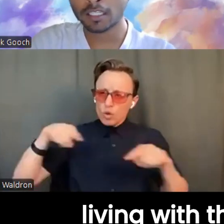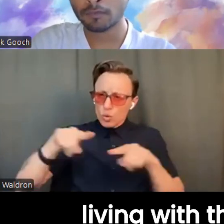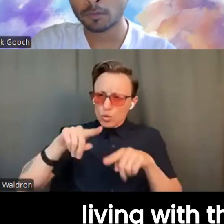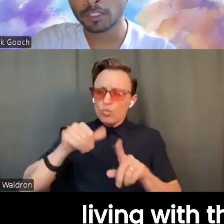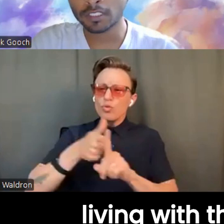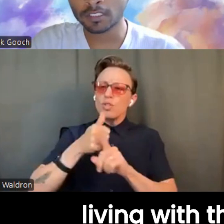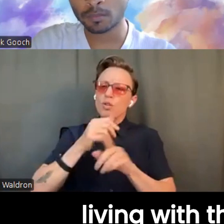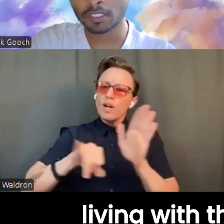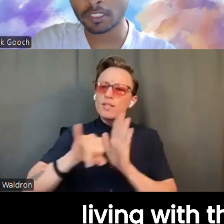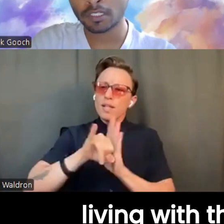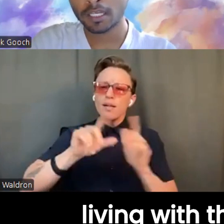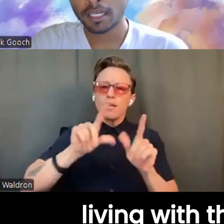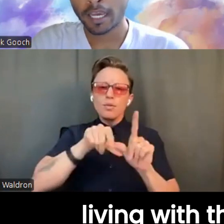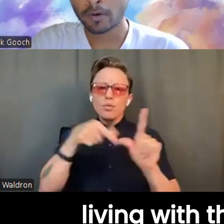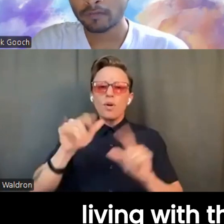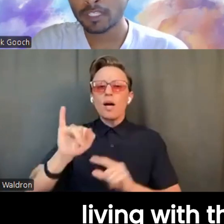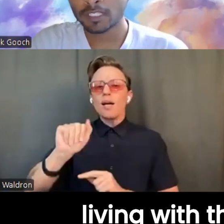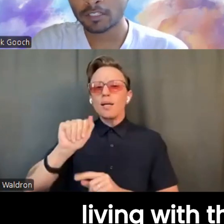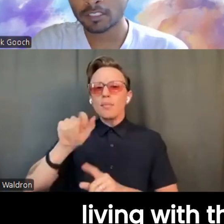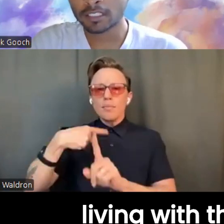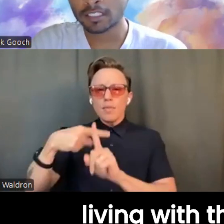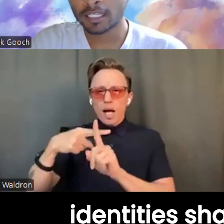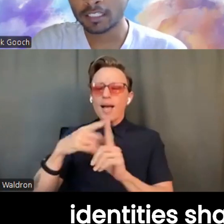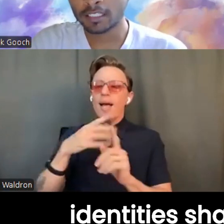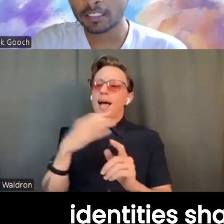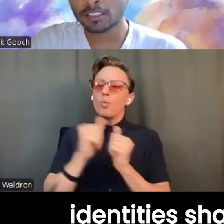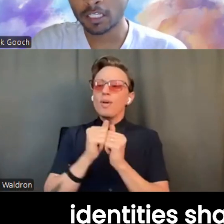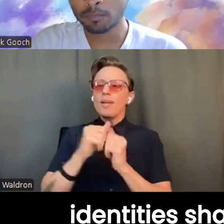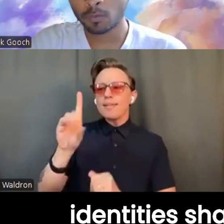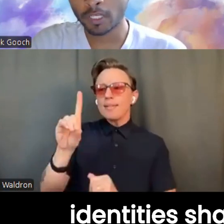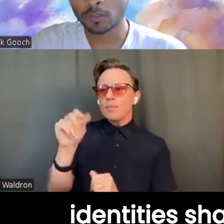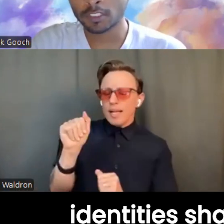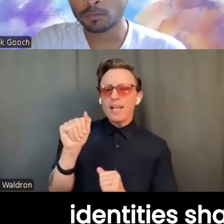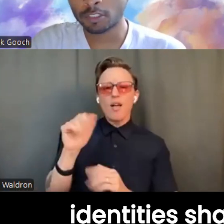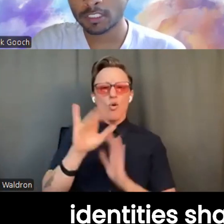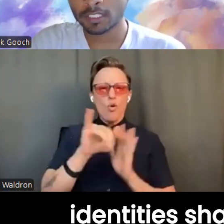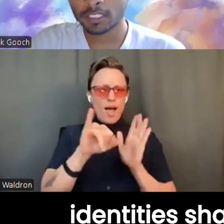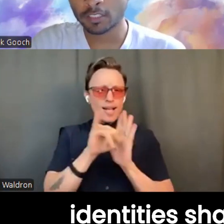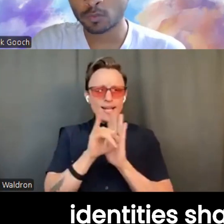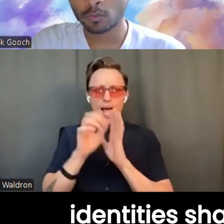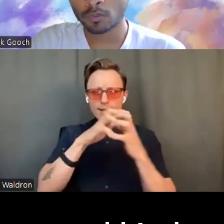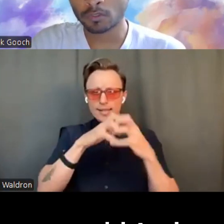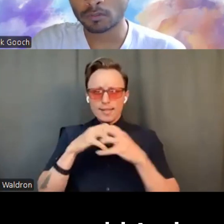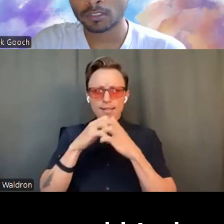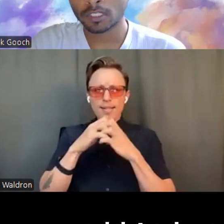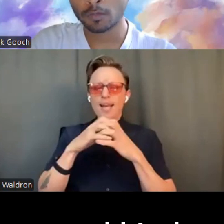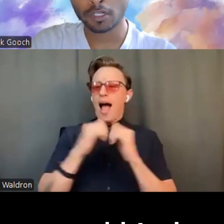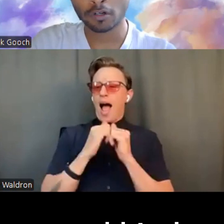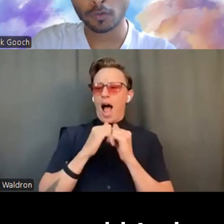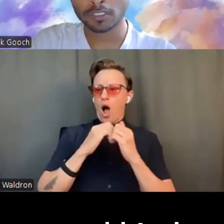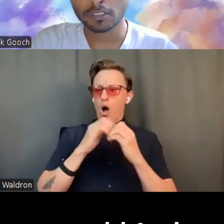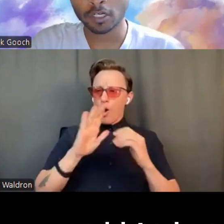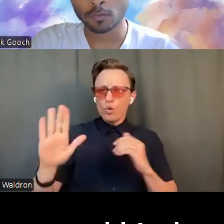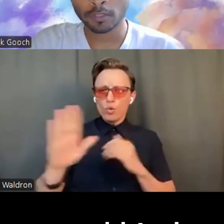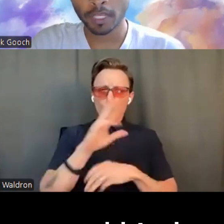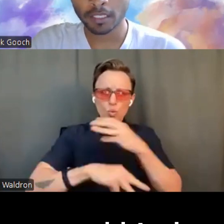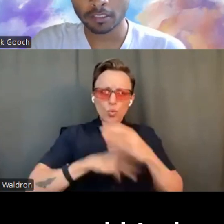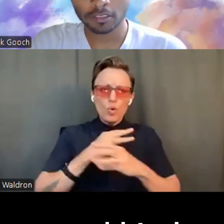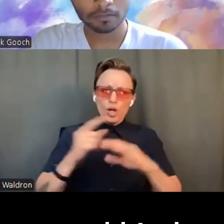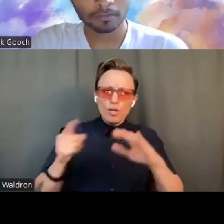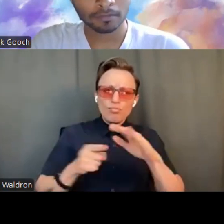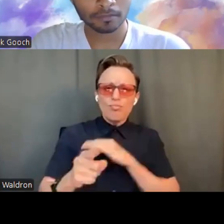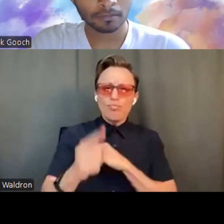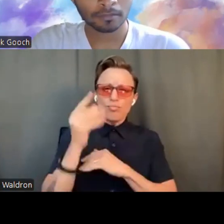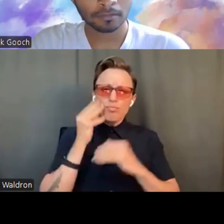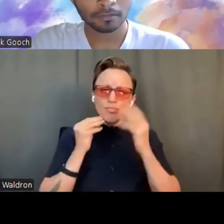plus and living with a disability? How have these intersecting identities shaped the way you experience and engage with the world? And we are going to start with